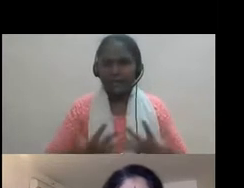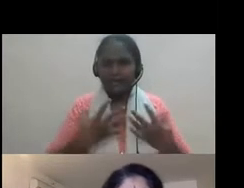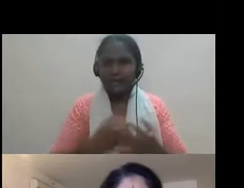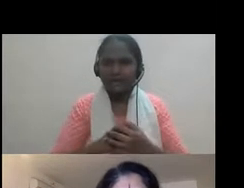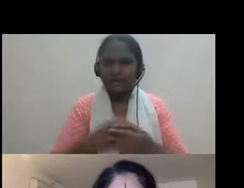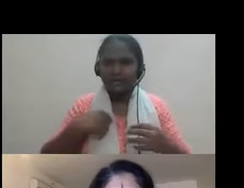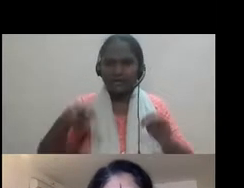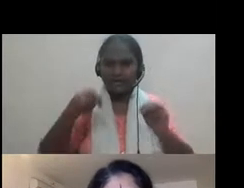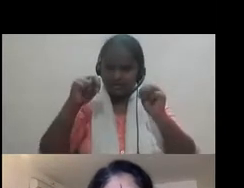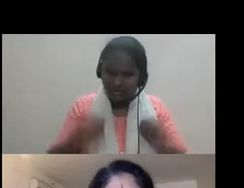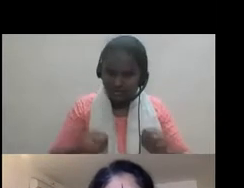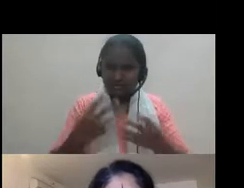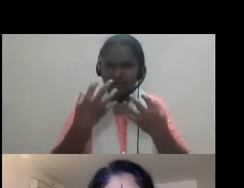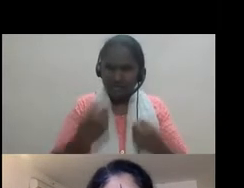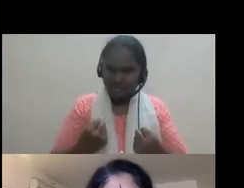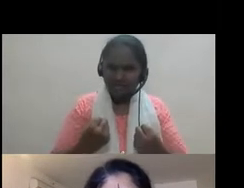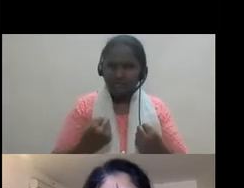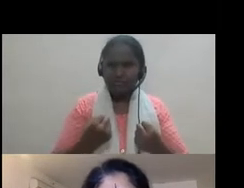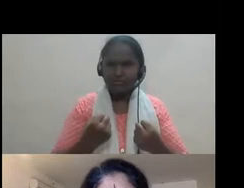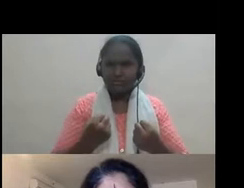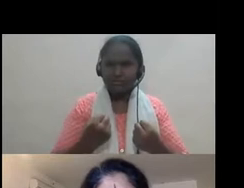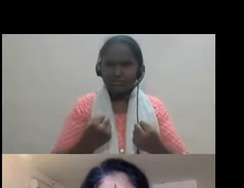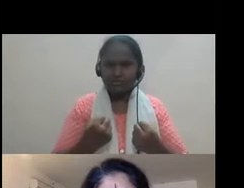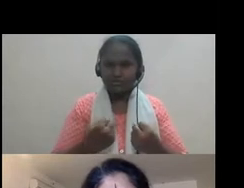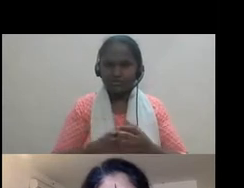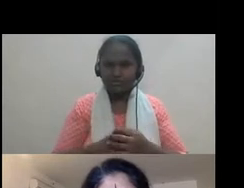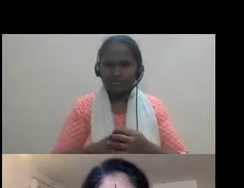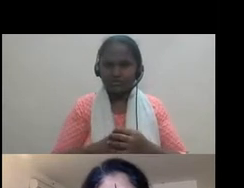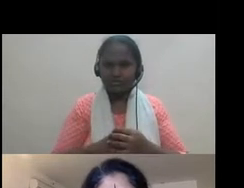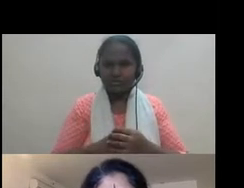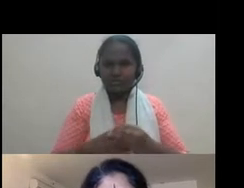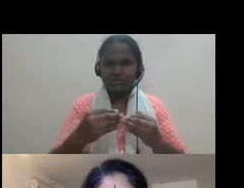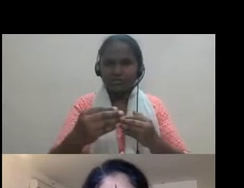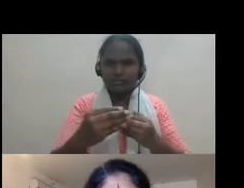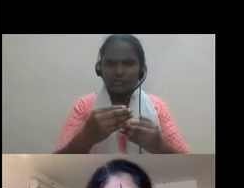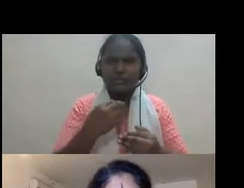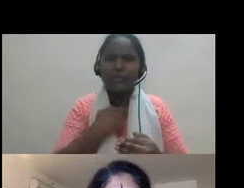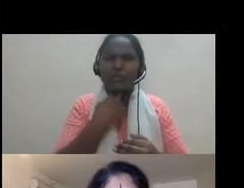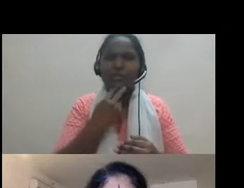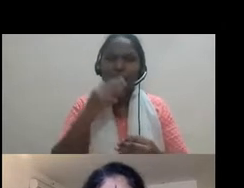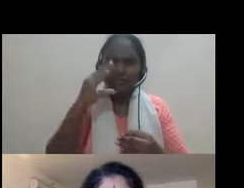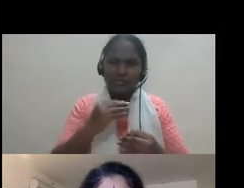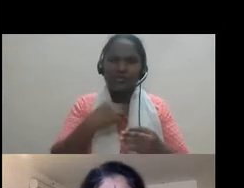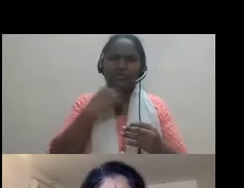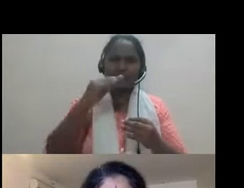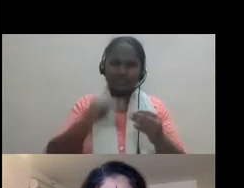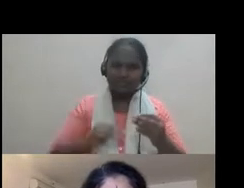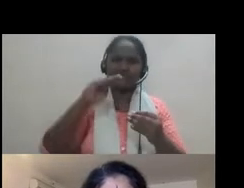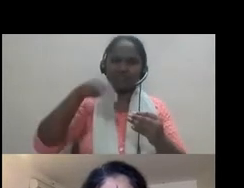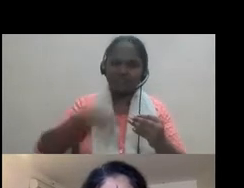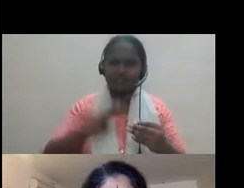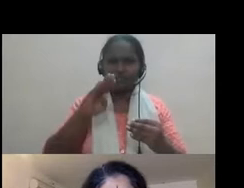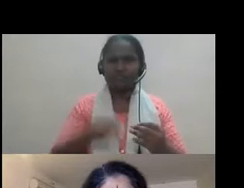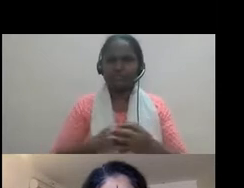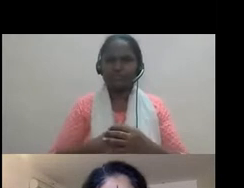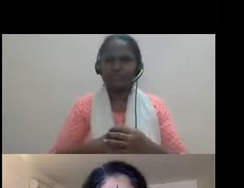the need of a plural. Victoria, you need to get closer to the mic because your voice is coming and going.